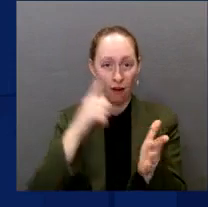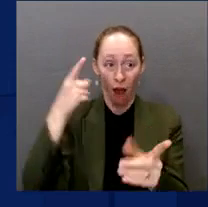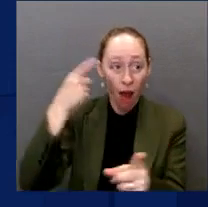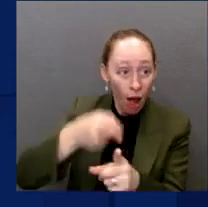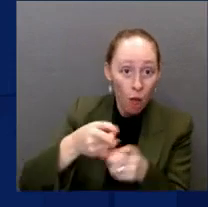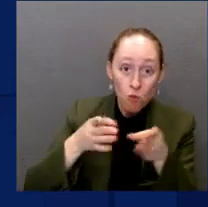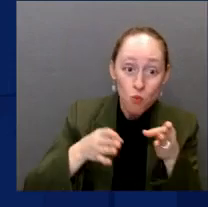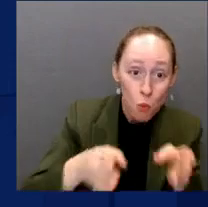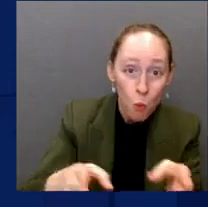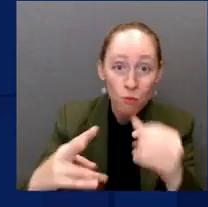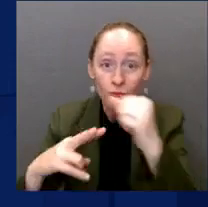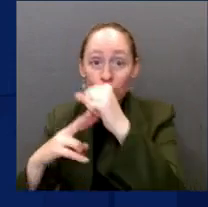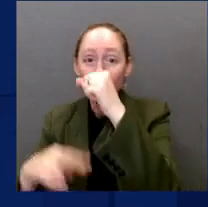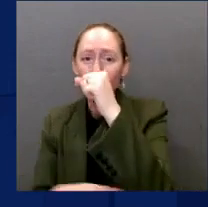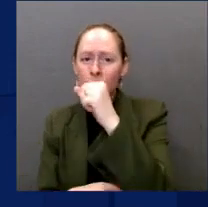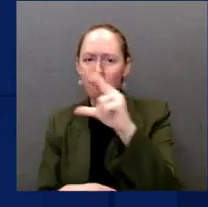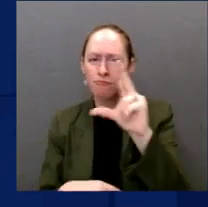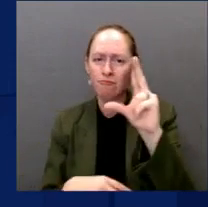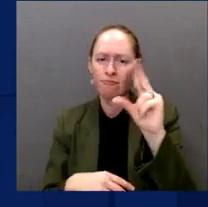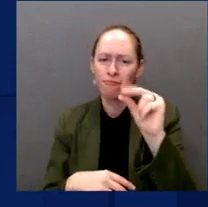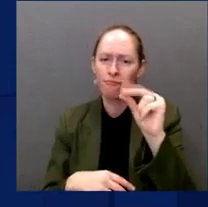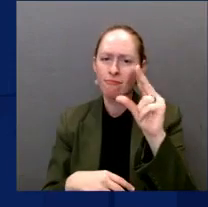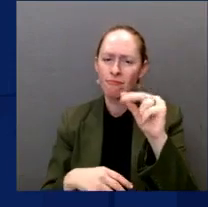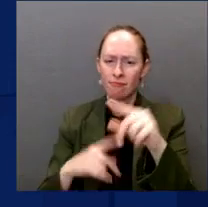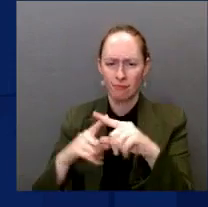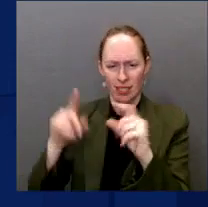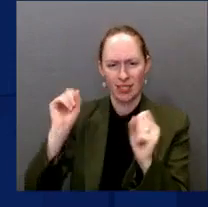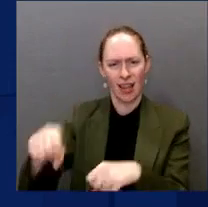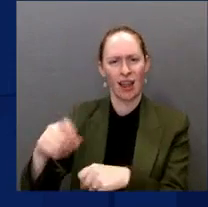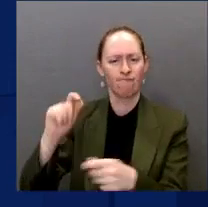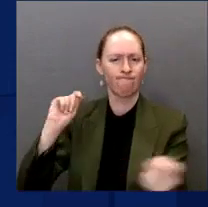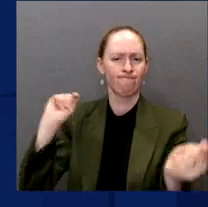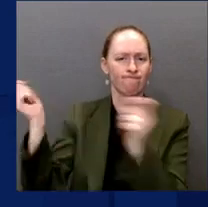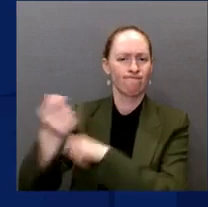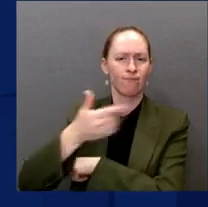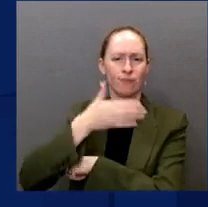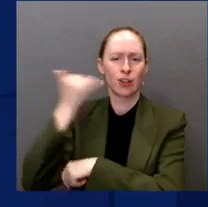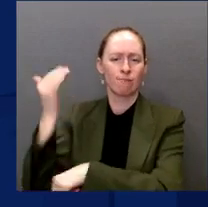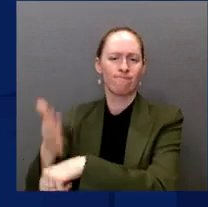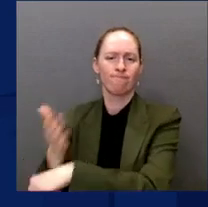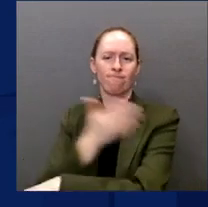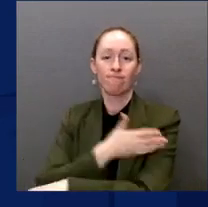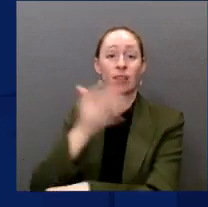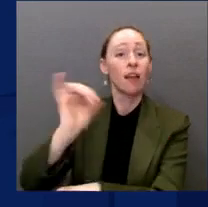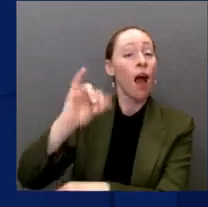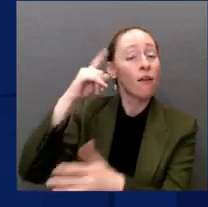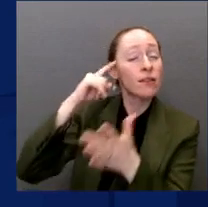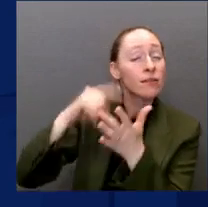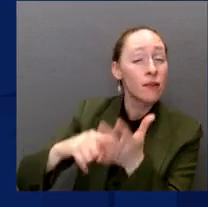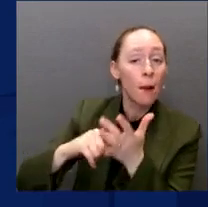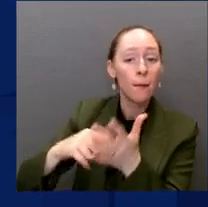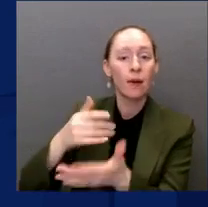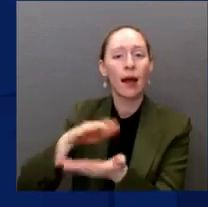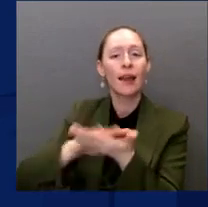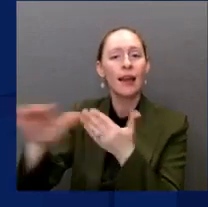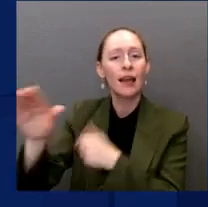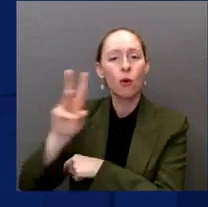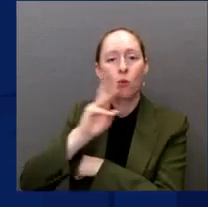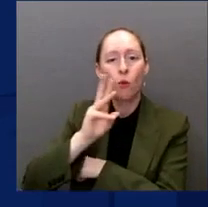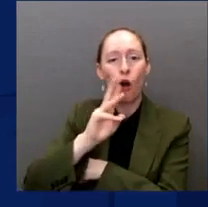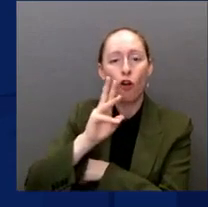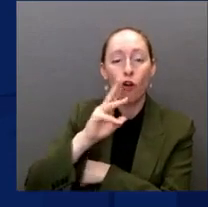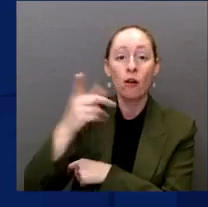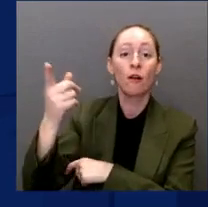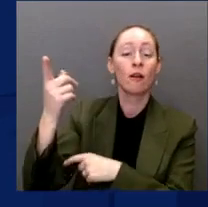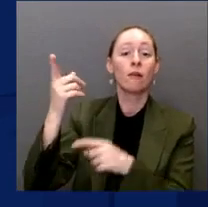now, where families can drink clean water, breathe clean air, use public transit so they can shop in nearby grocery stores to stock fresh and